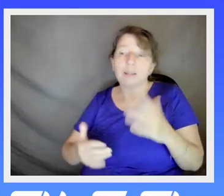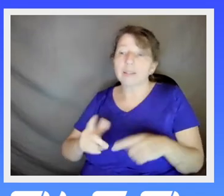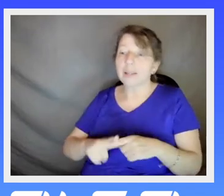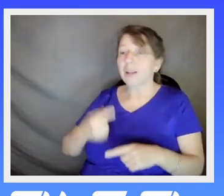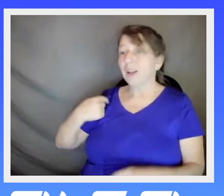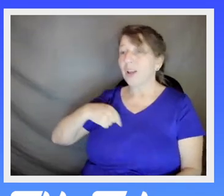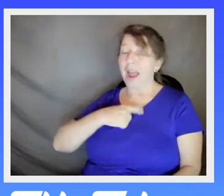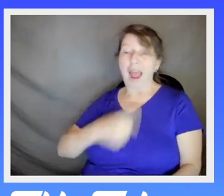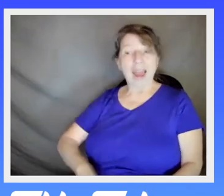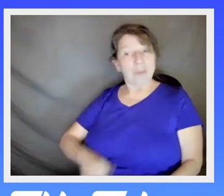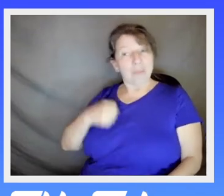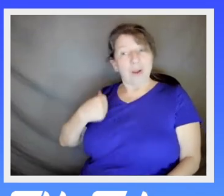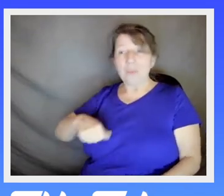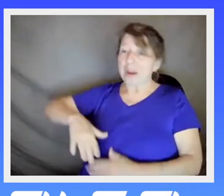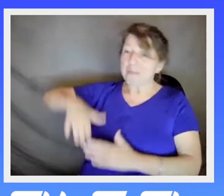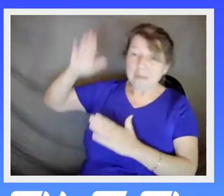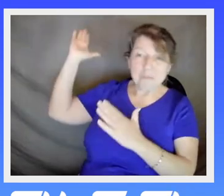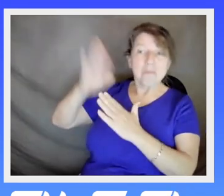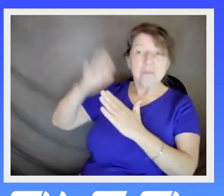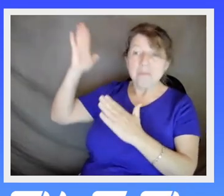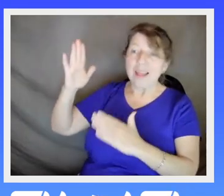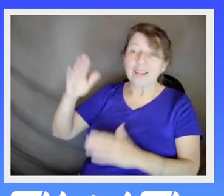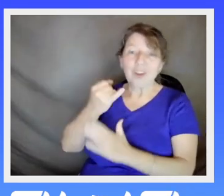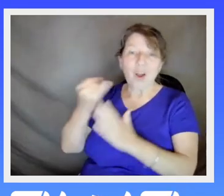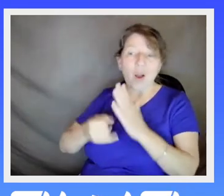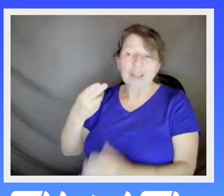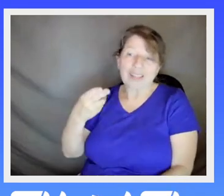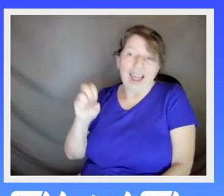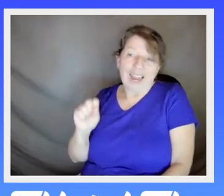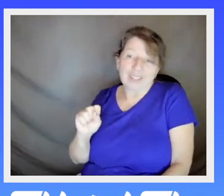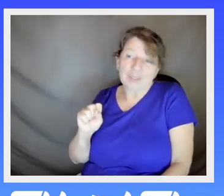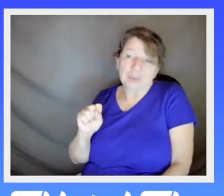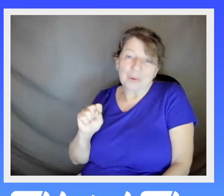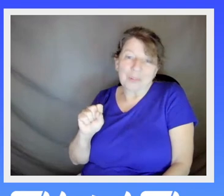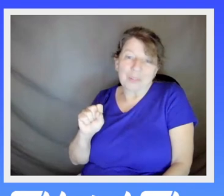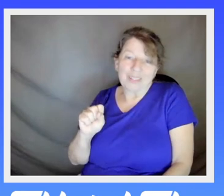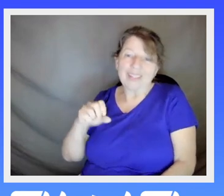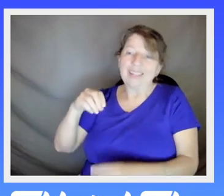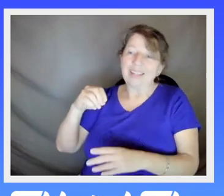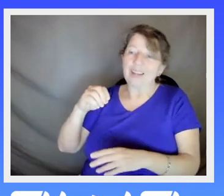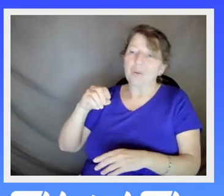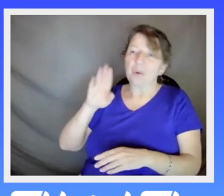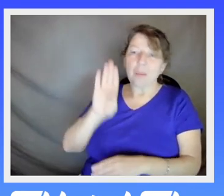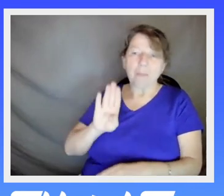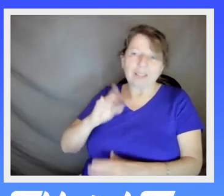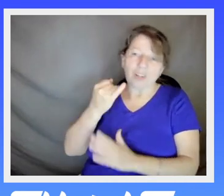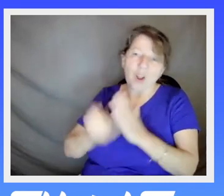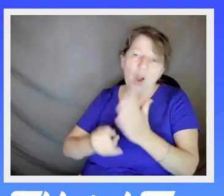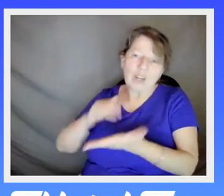best arts high school in the Boston Arts Academy.